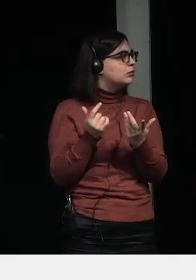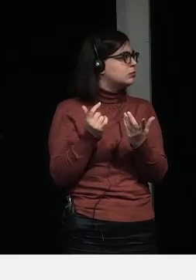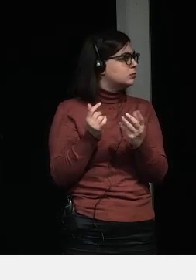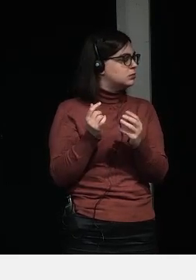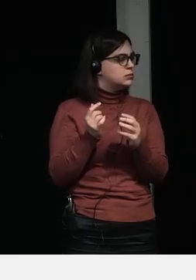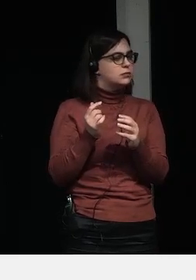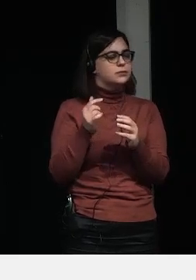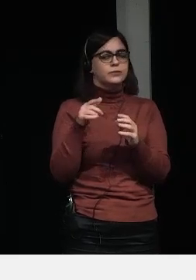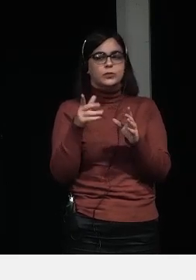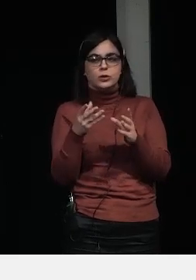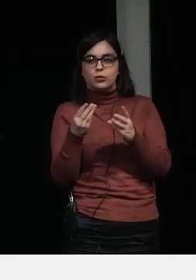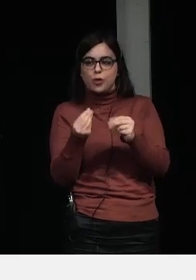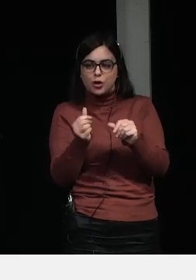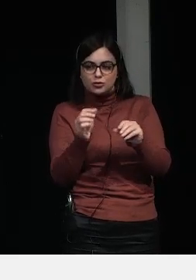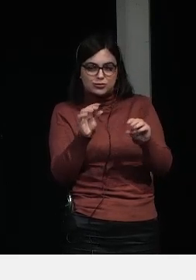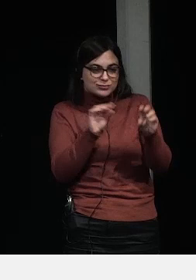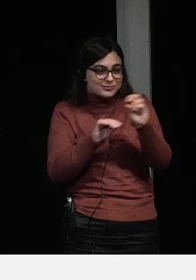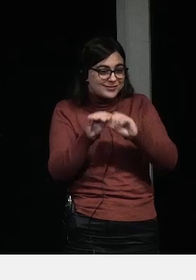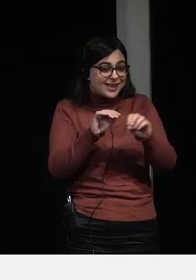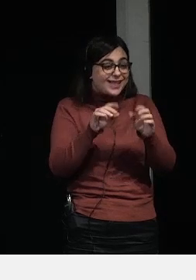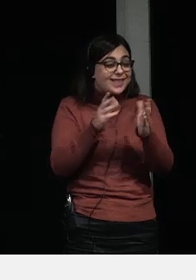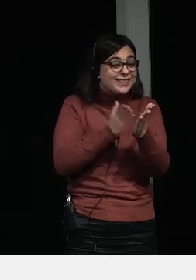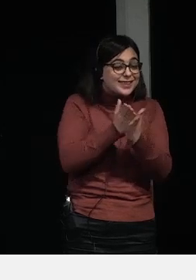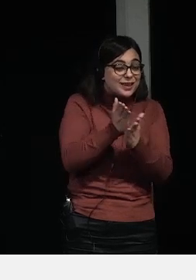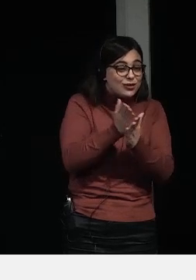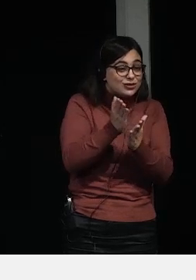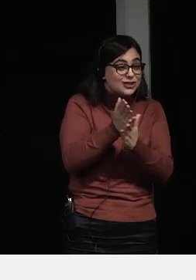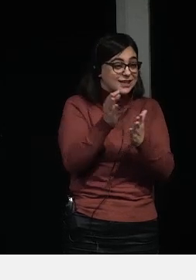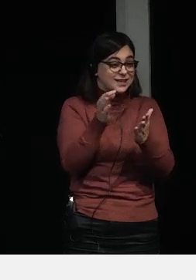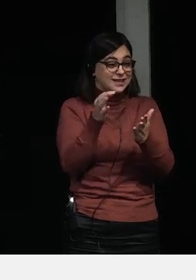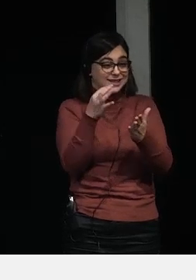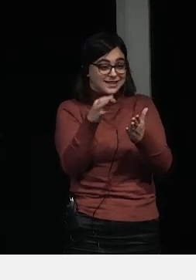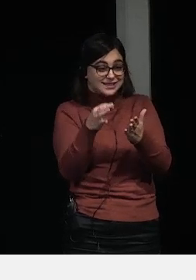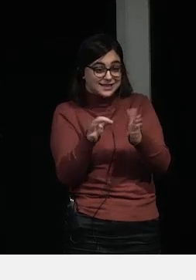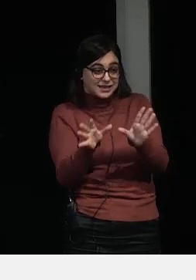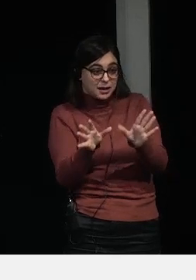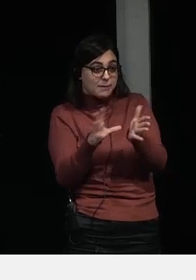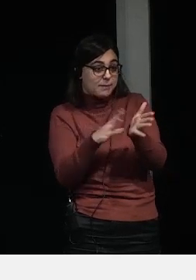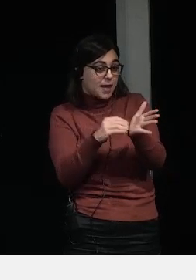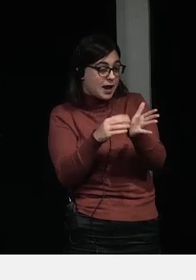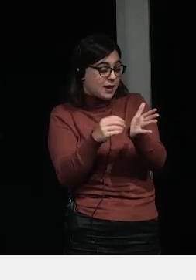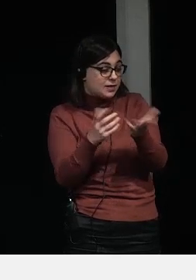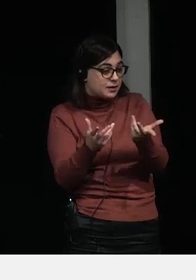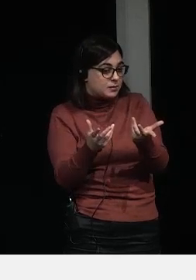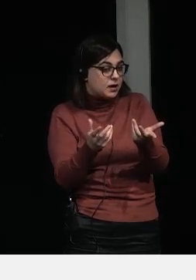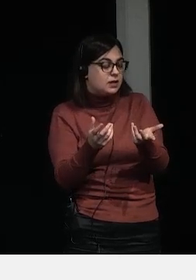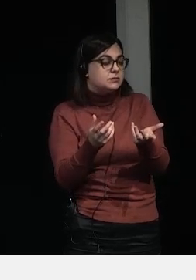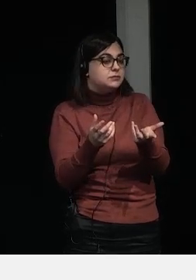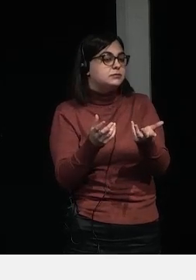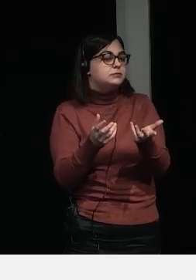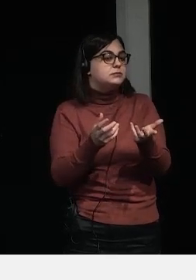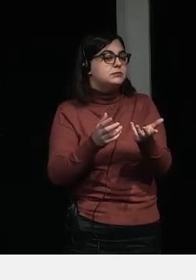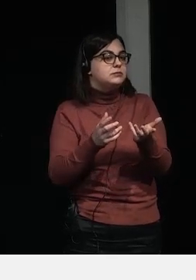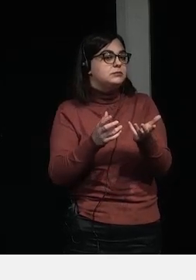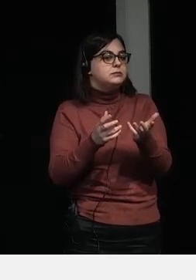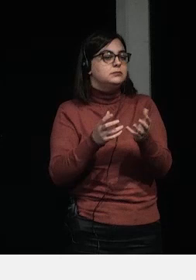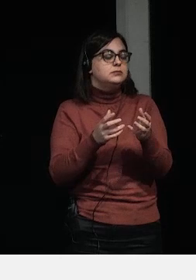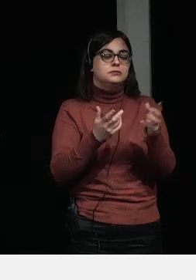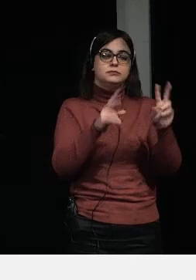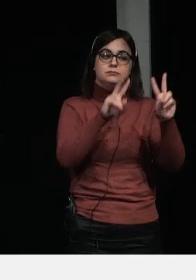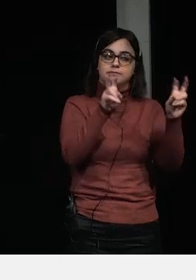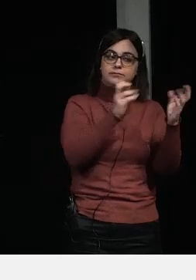human, wounds, suffering, anger, as well as the 4 R of the restorative justice, which are